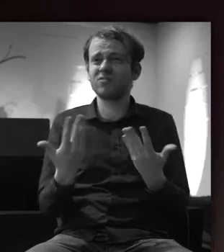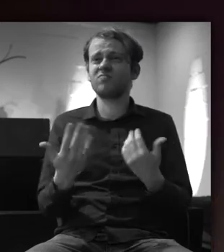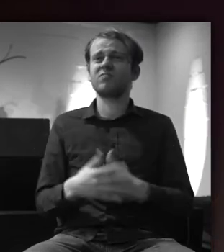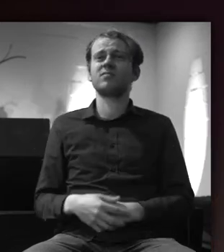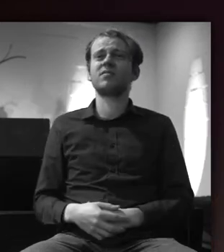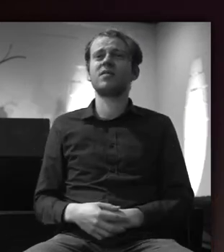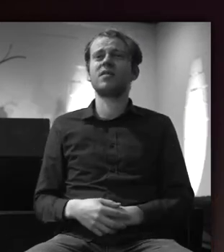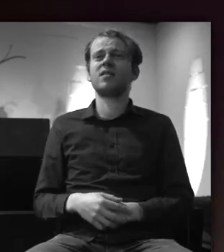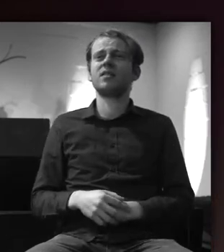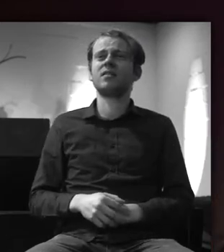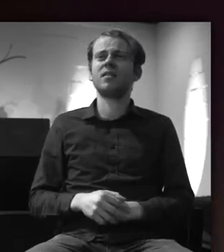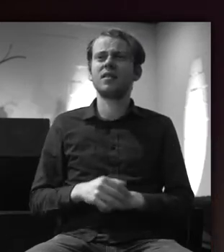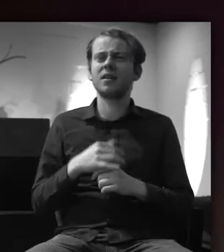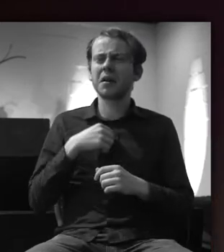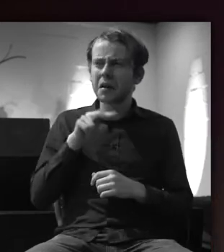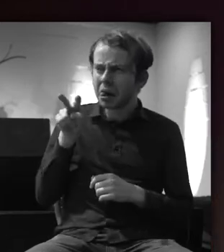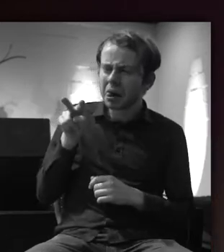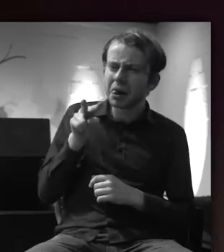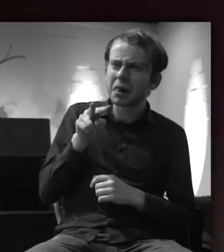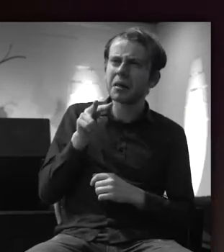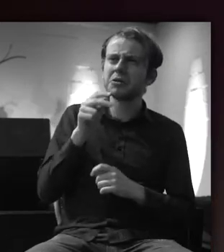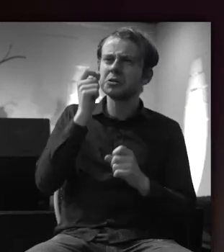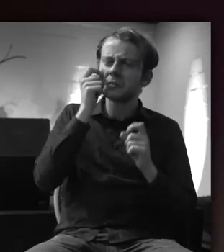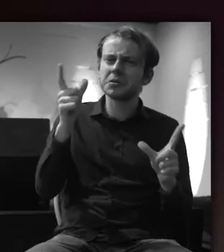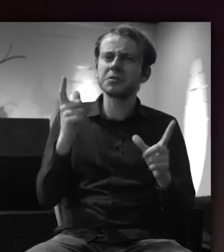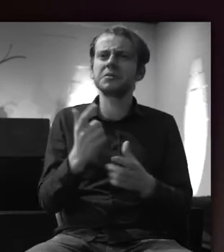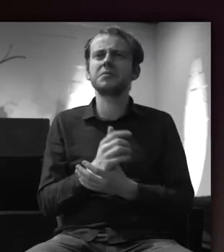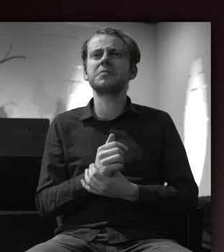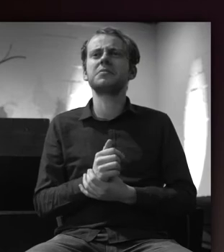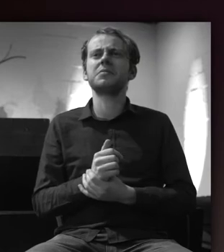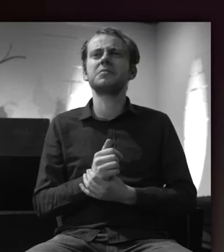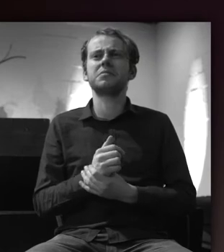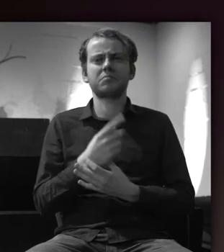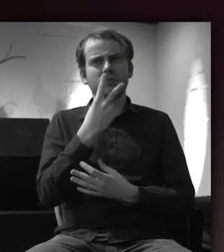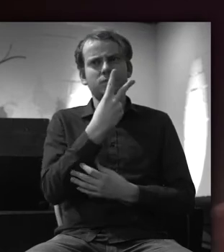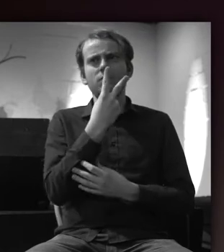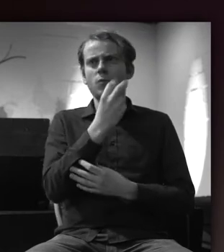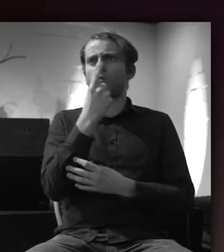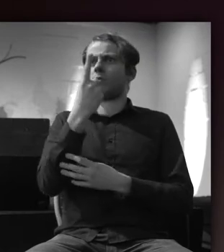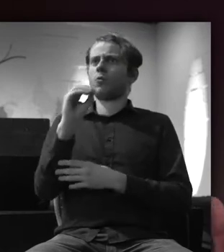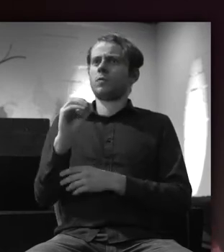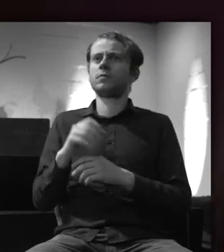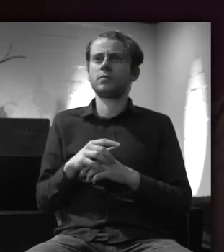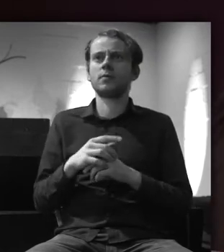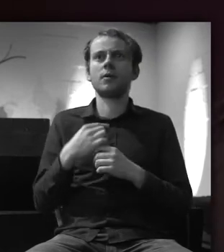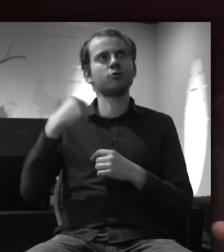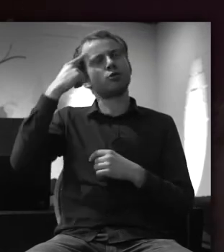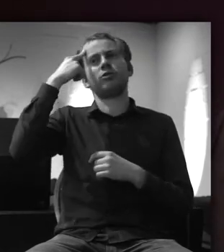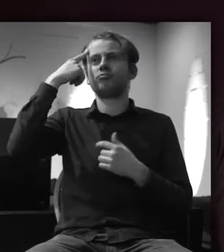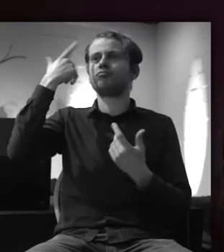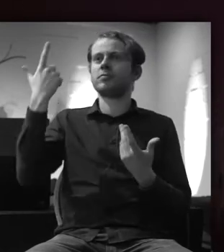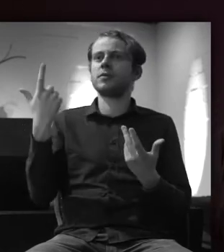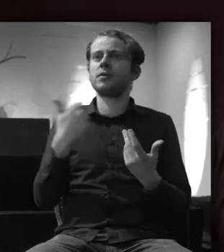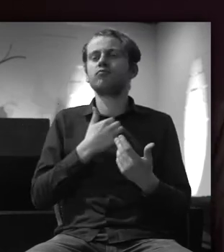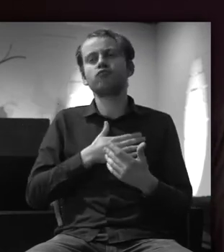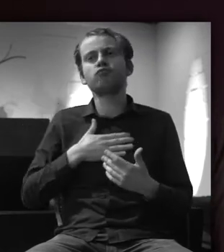eye-opening experience. Because at the same time, since 2010, I had an idea that I developed passion for, which was, at that time, I